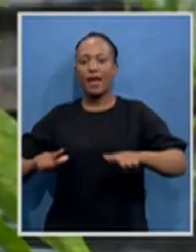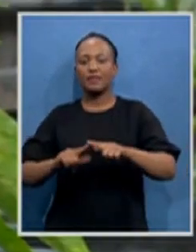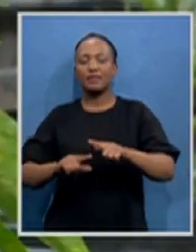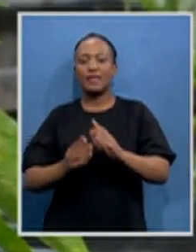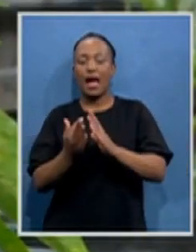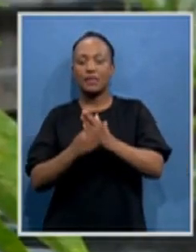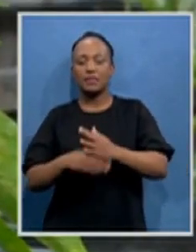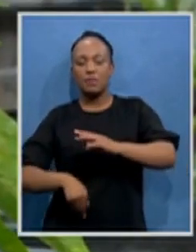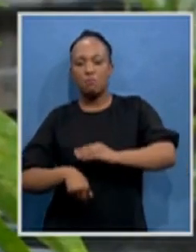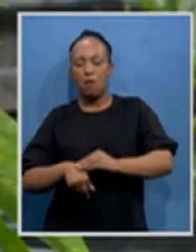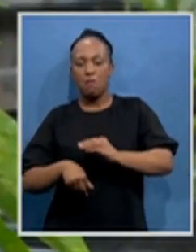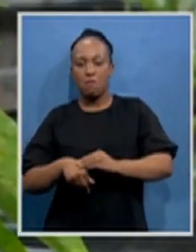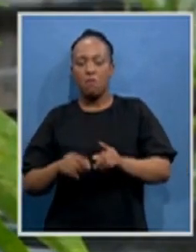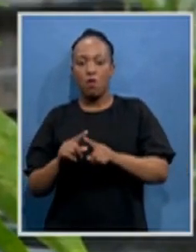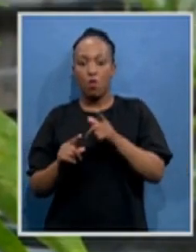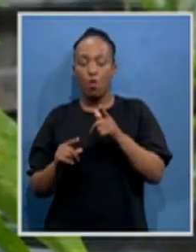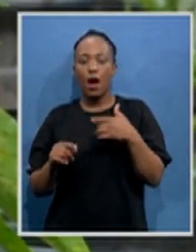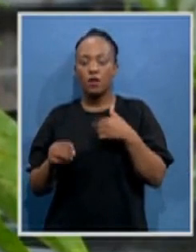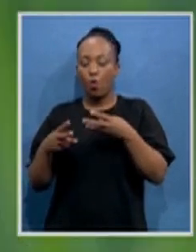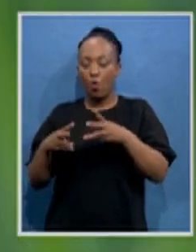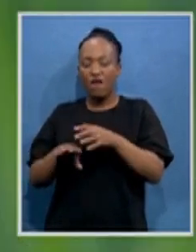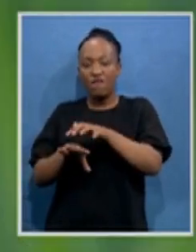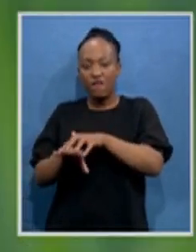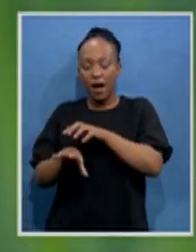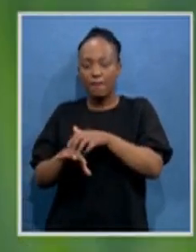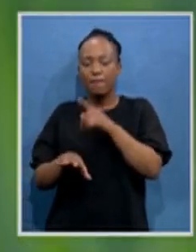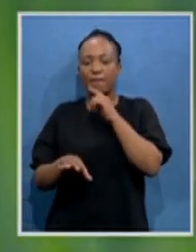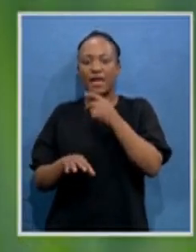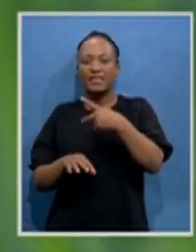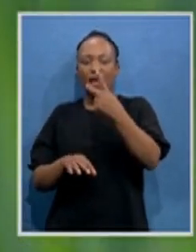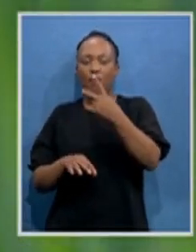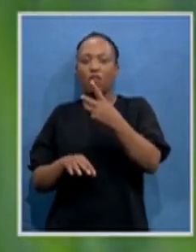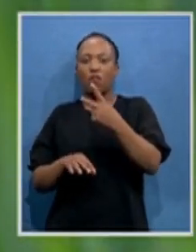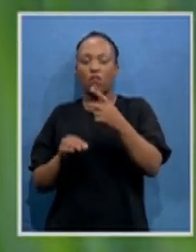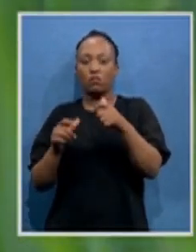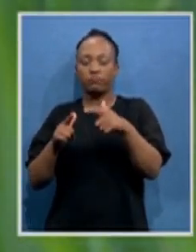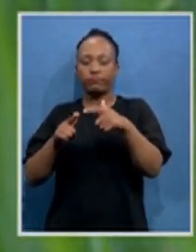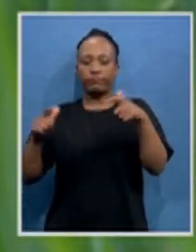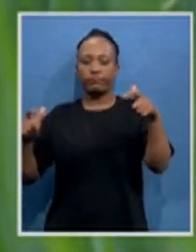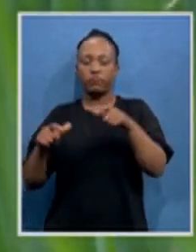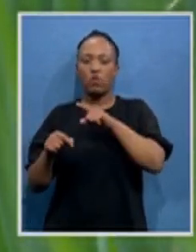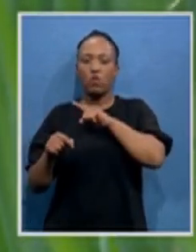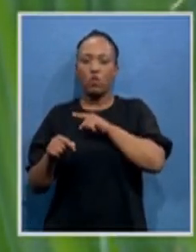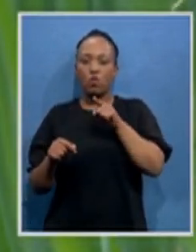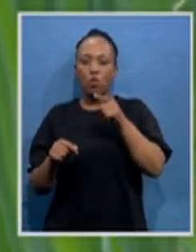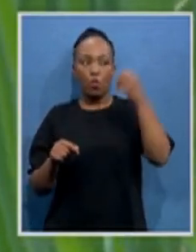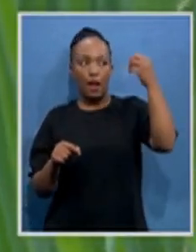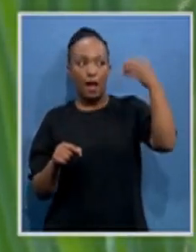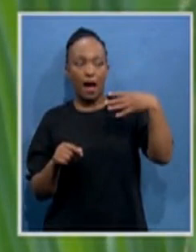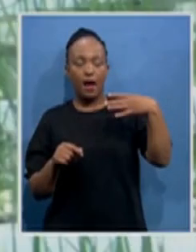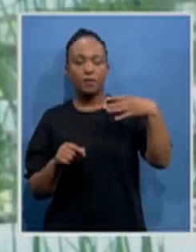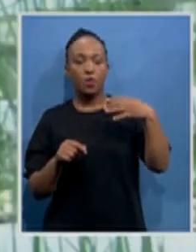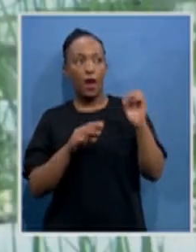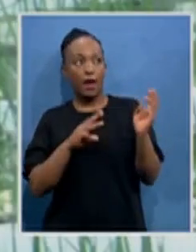farming produces more than double the normal crop size in a light and climate-sensitive environment. So we are taking